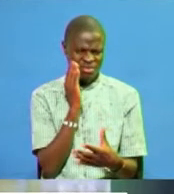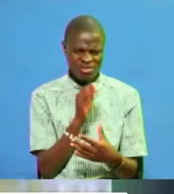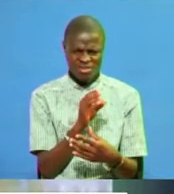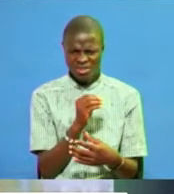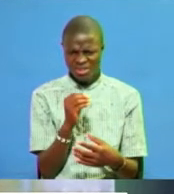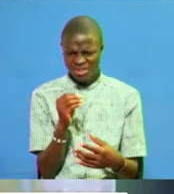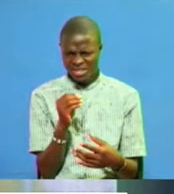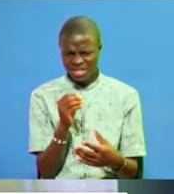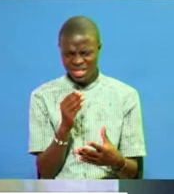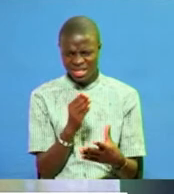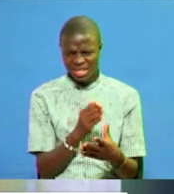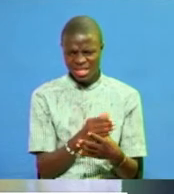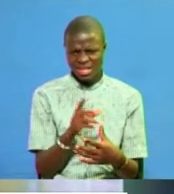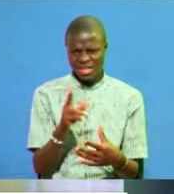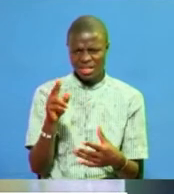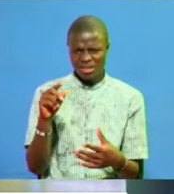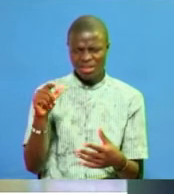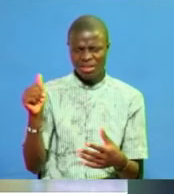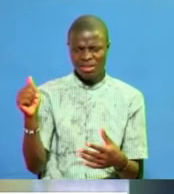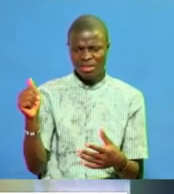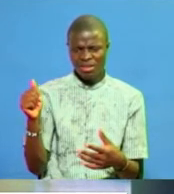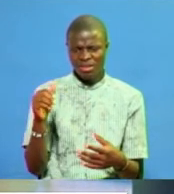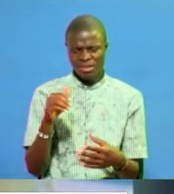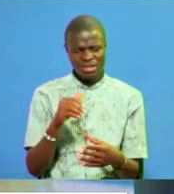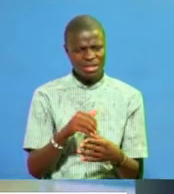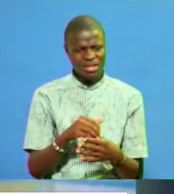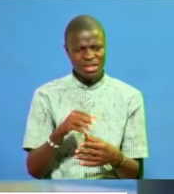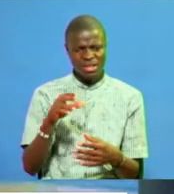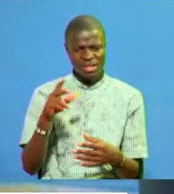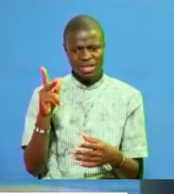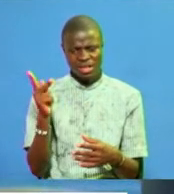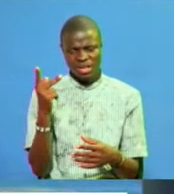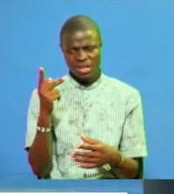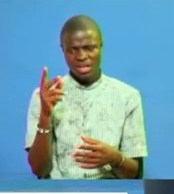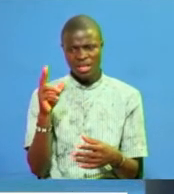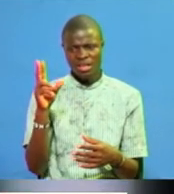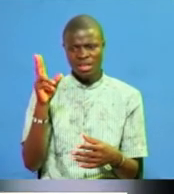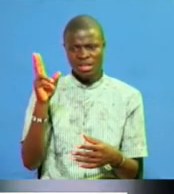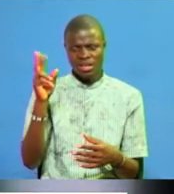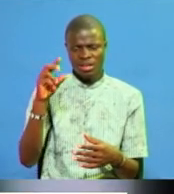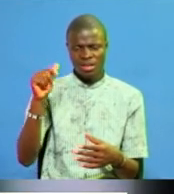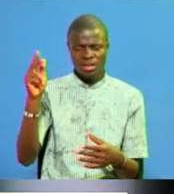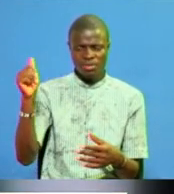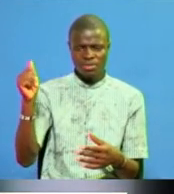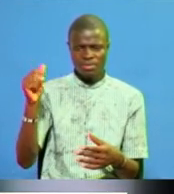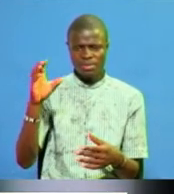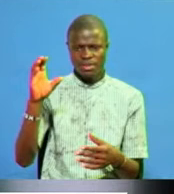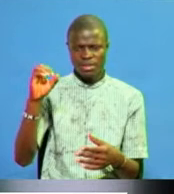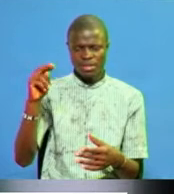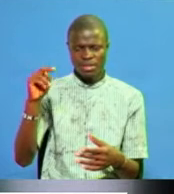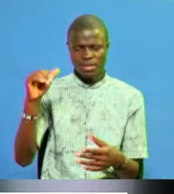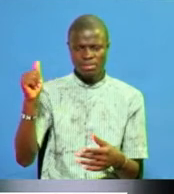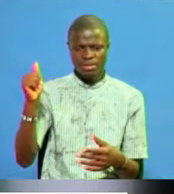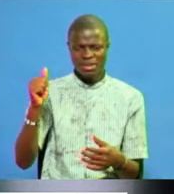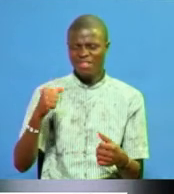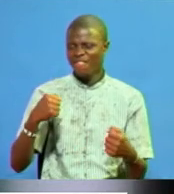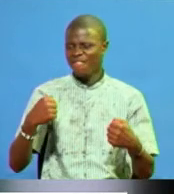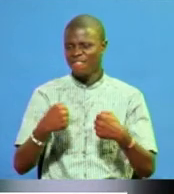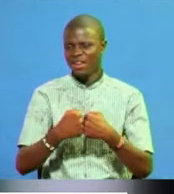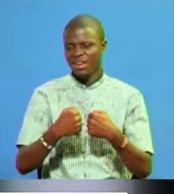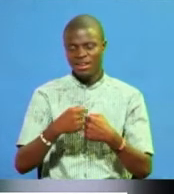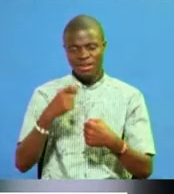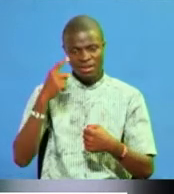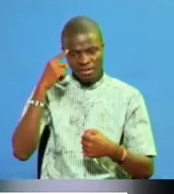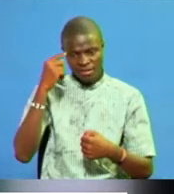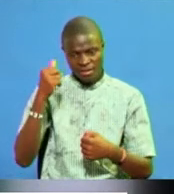MTN Lugogo Arena. Host Uganda, Egypt, Kenya, South Sudan and Rwanda will be fighting for the ticket. The winner will represent